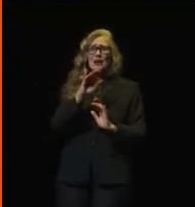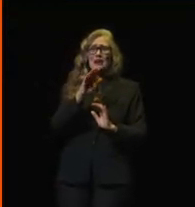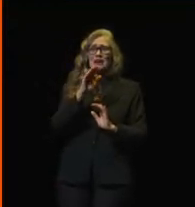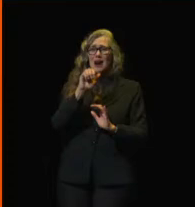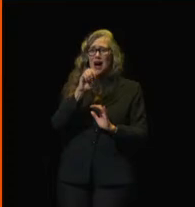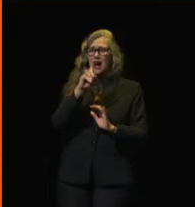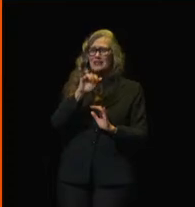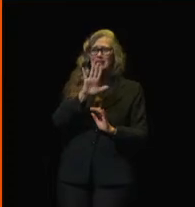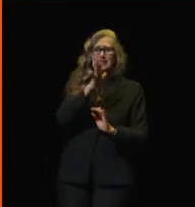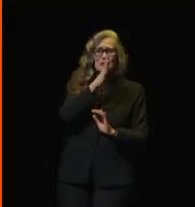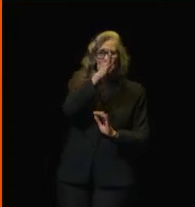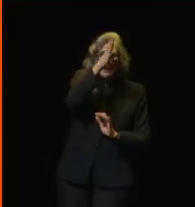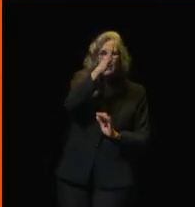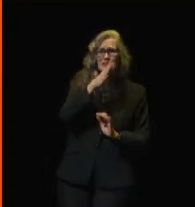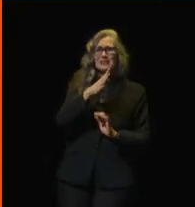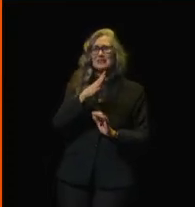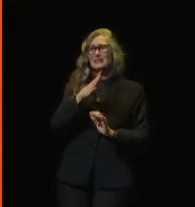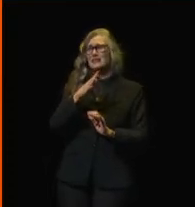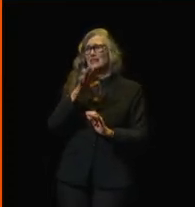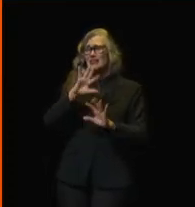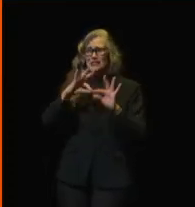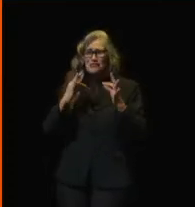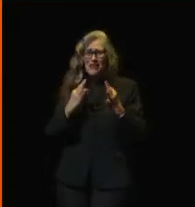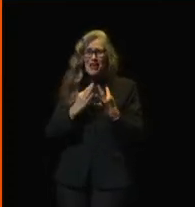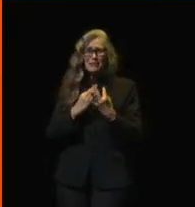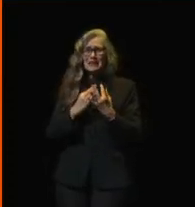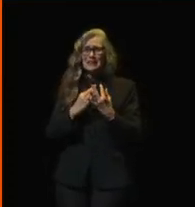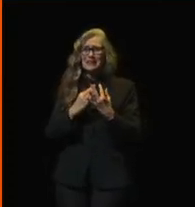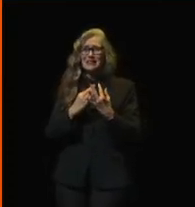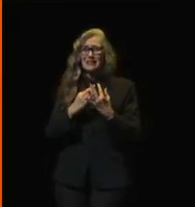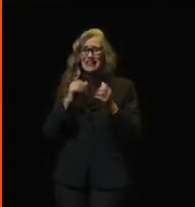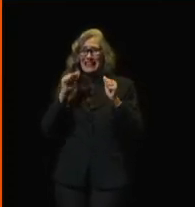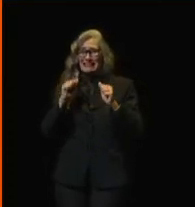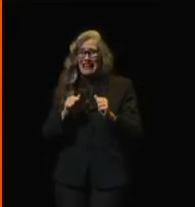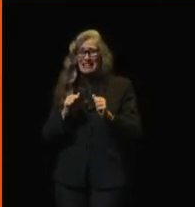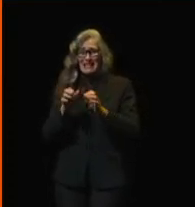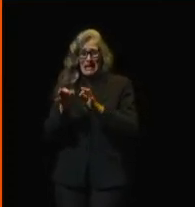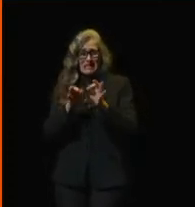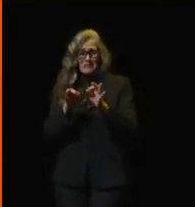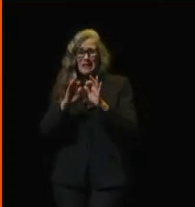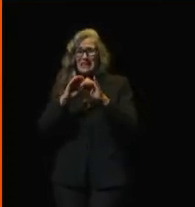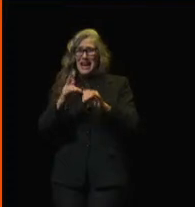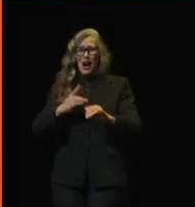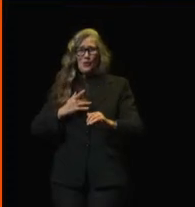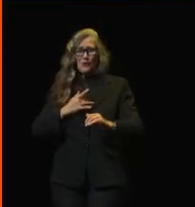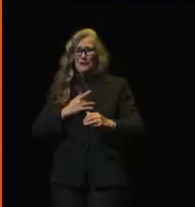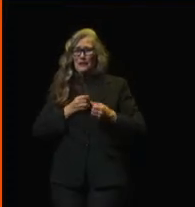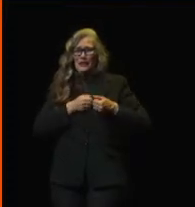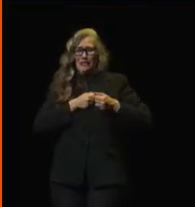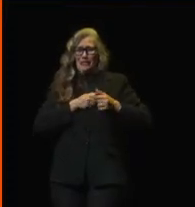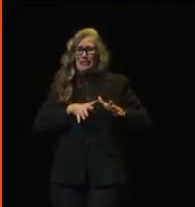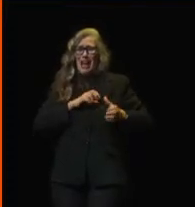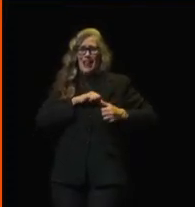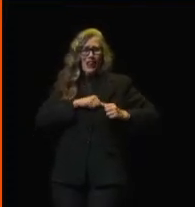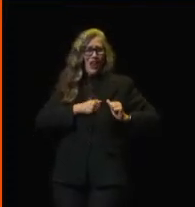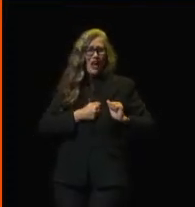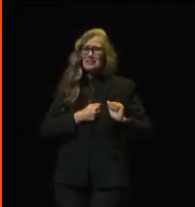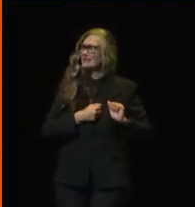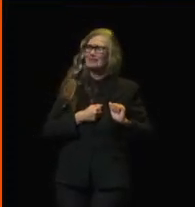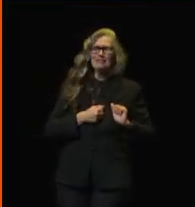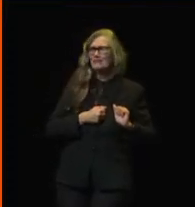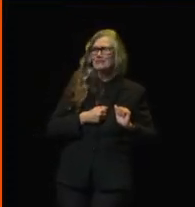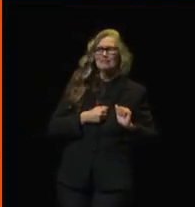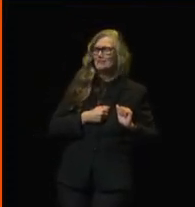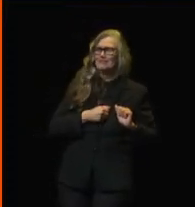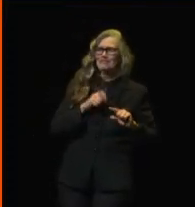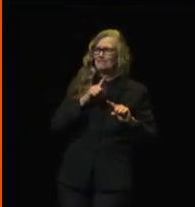to everyone who got to know him, take care of him, fight alongside him, and be his